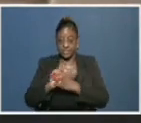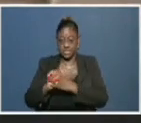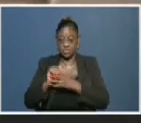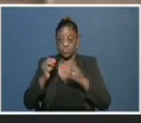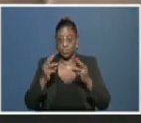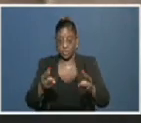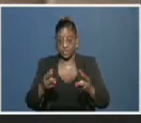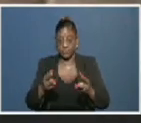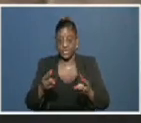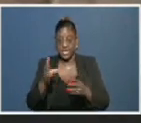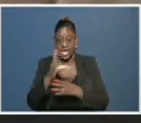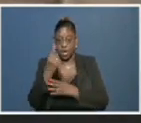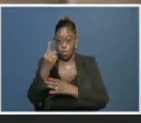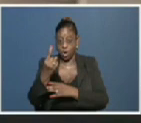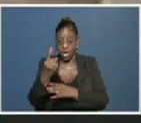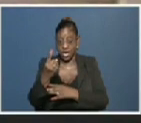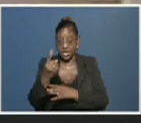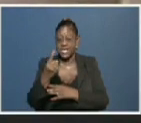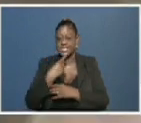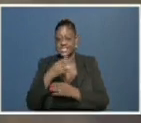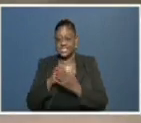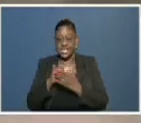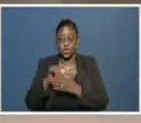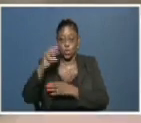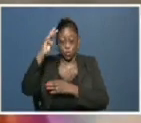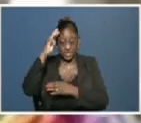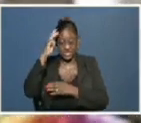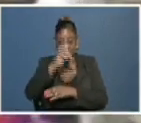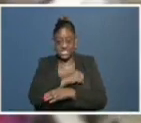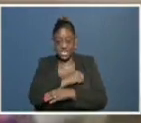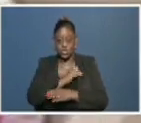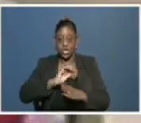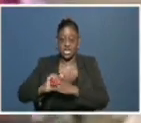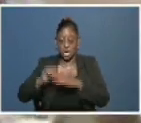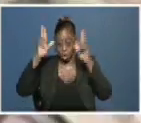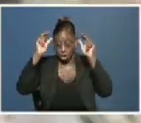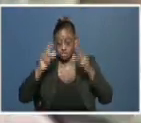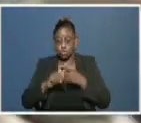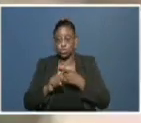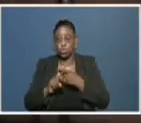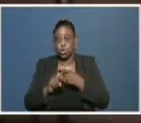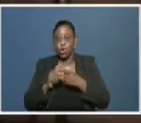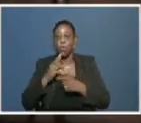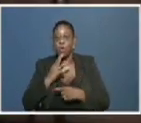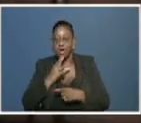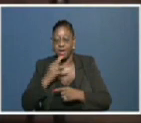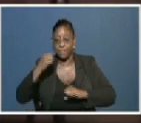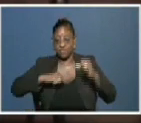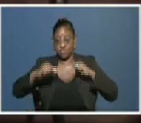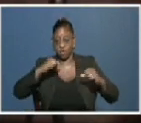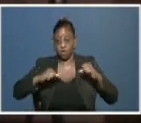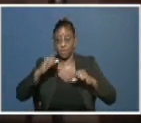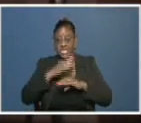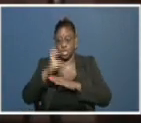in plays. He says one of the most memorable is Winston Saunders' You Can Lead a Horse to Water, which was performed in the United States, Europe,